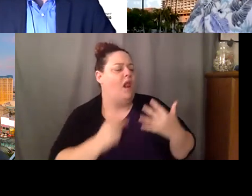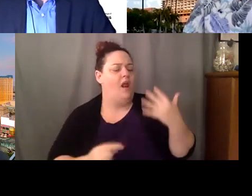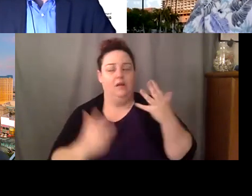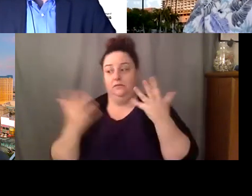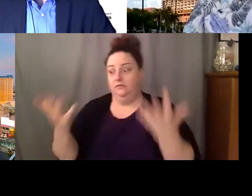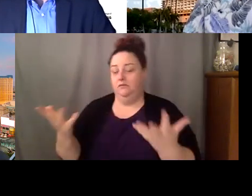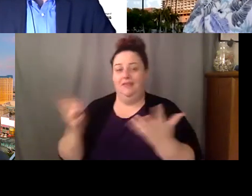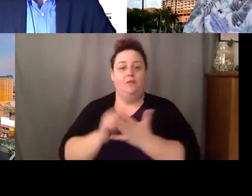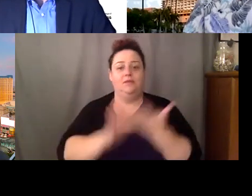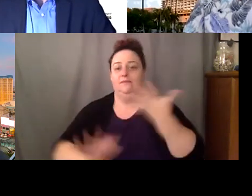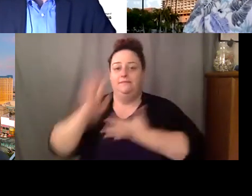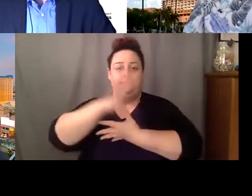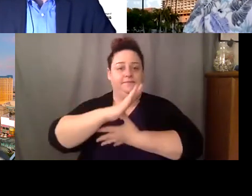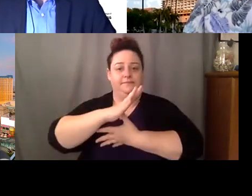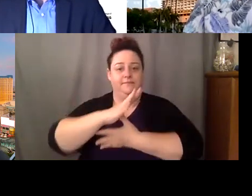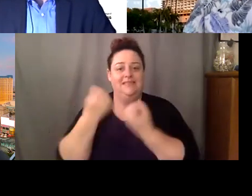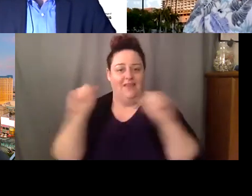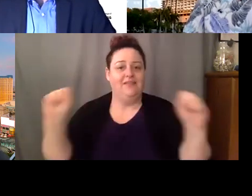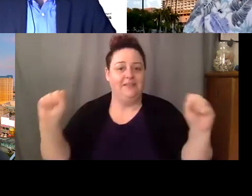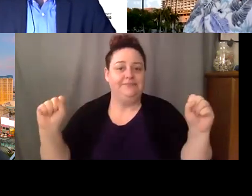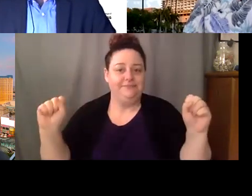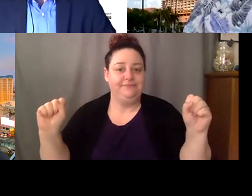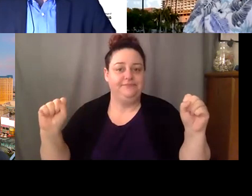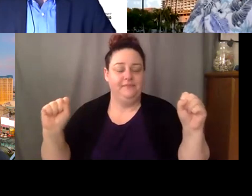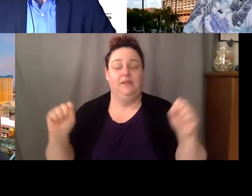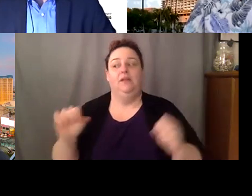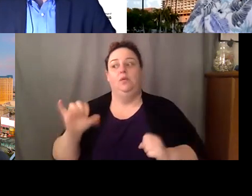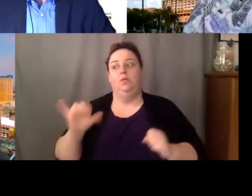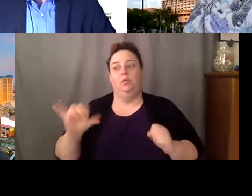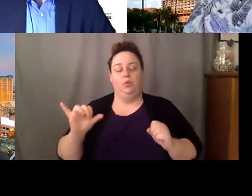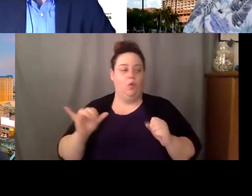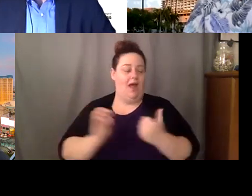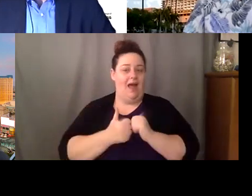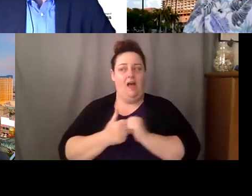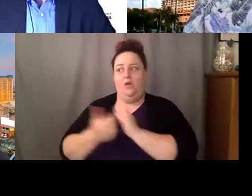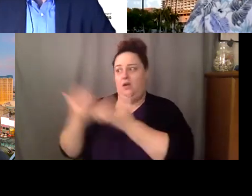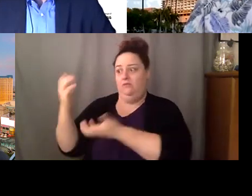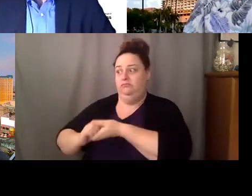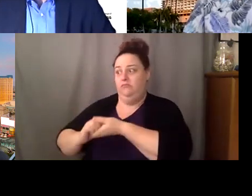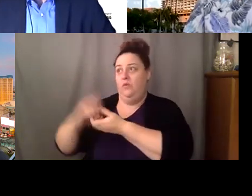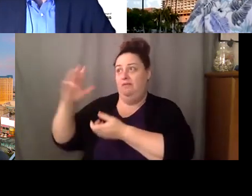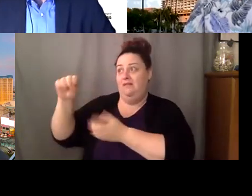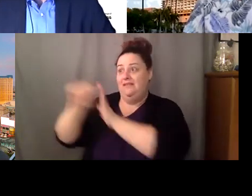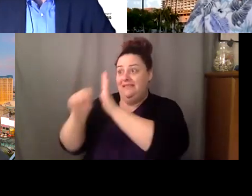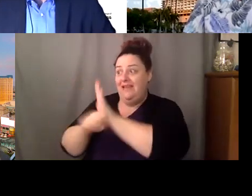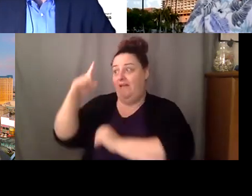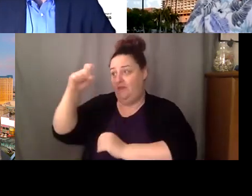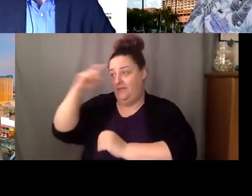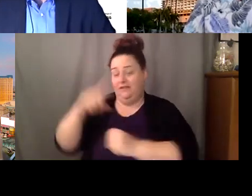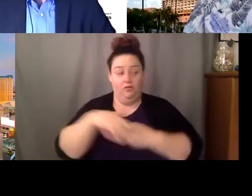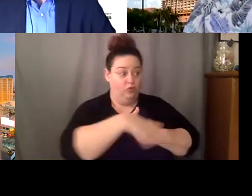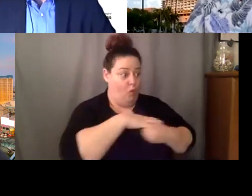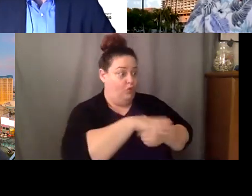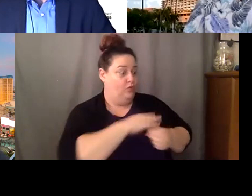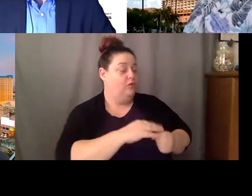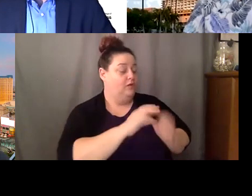one question. So, you know, out of that need and conjunction with local and state government, we had to come up with a plan, as you know, I think all